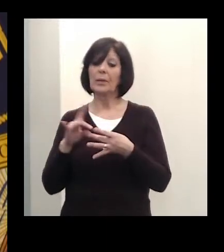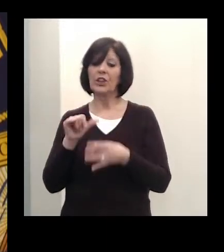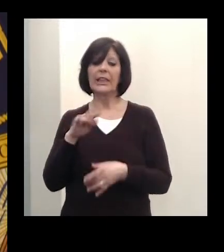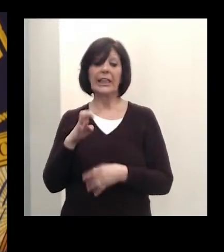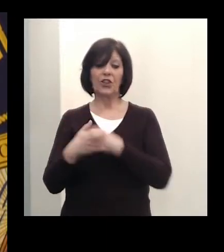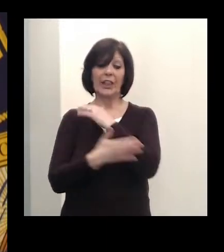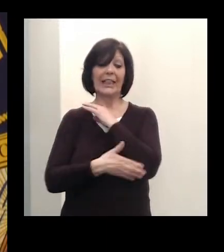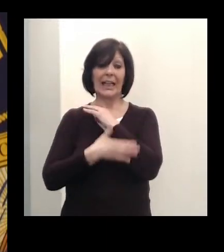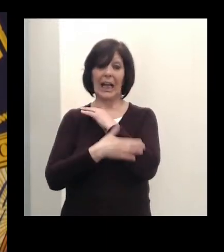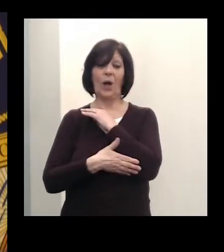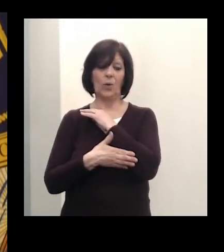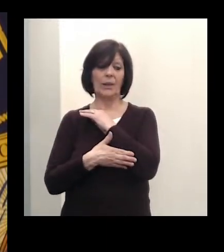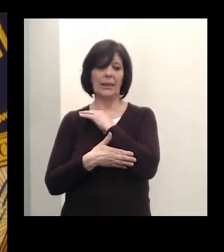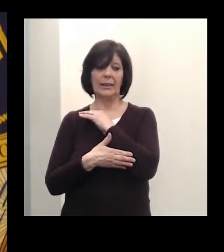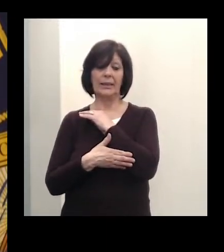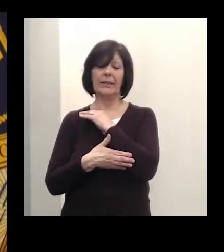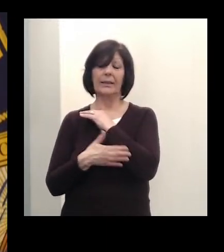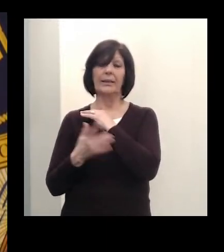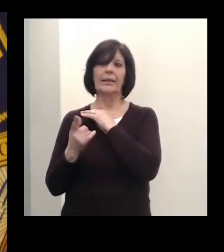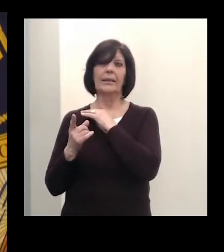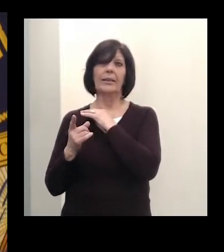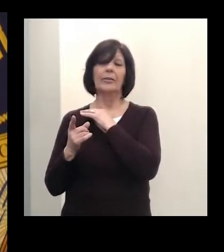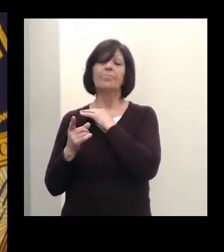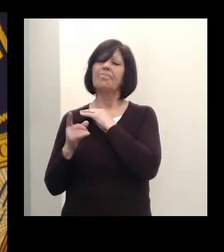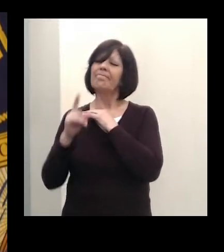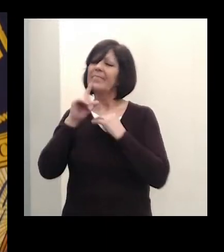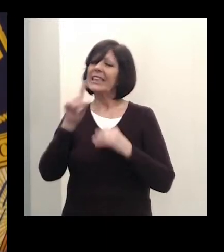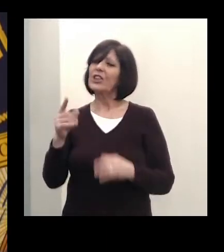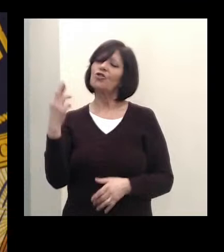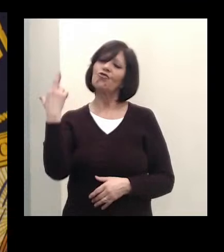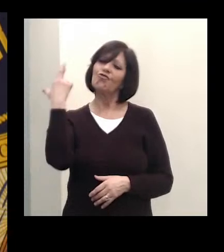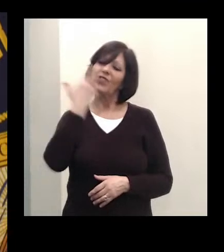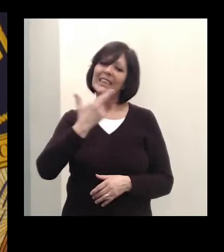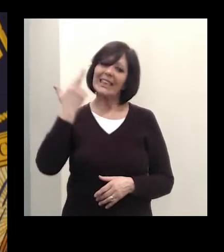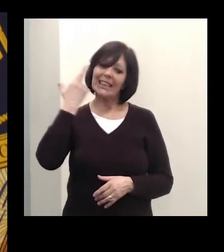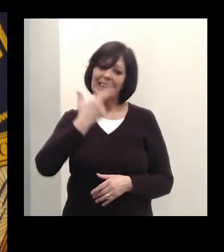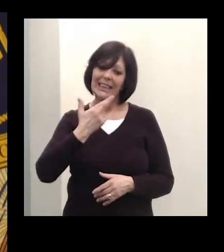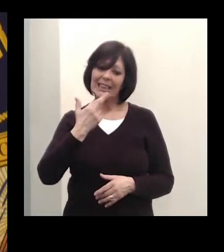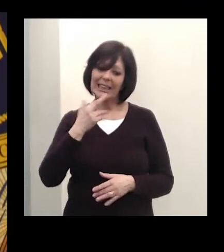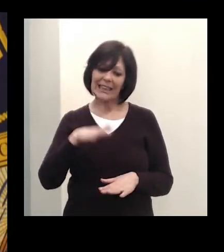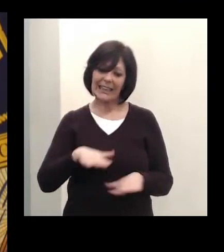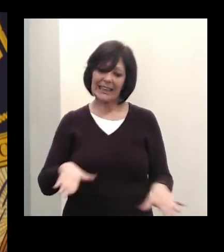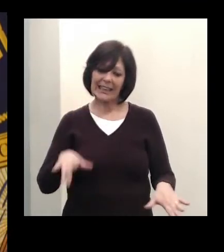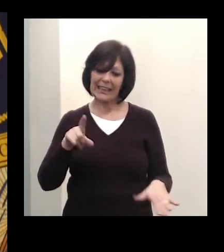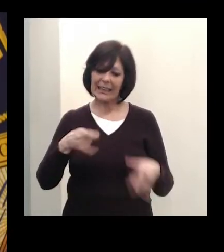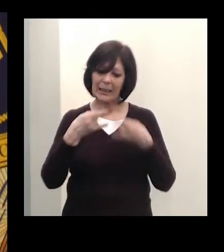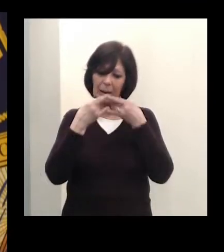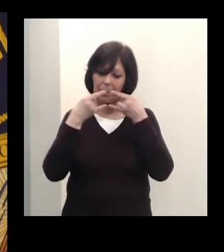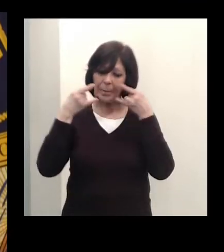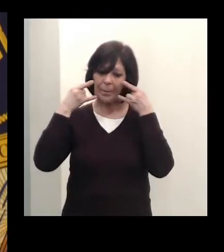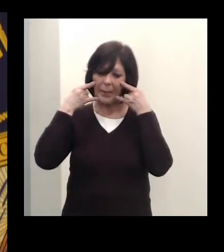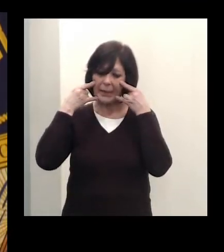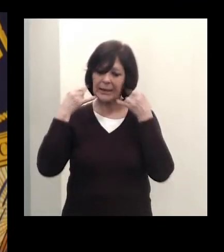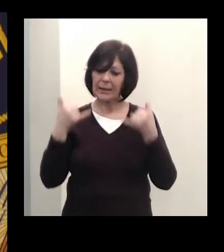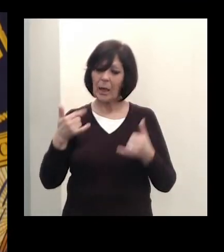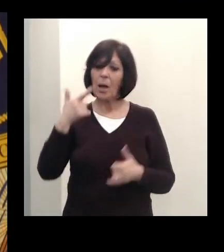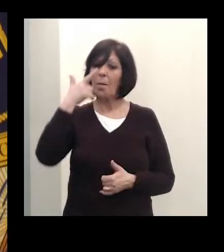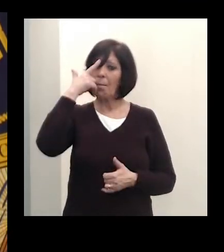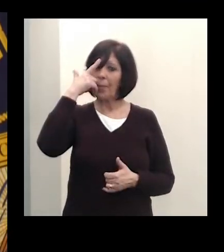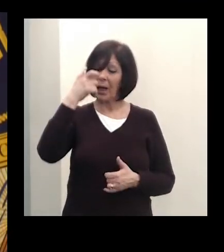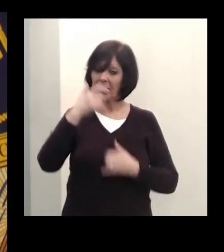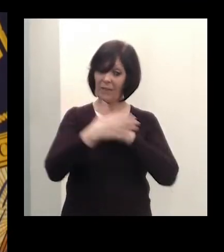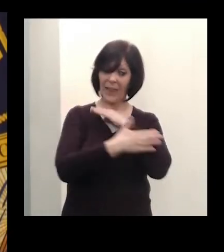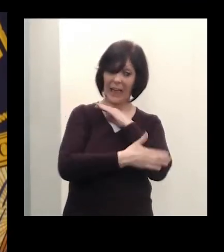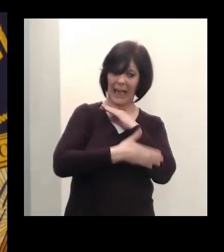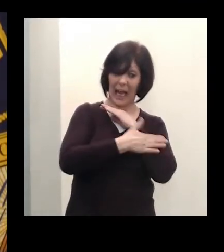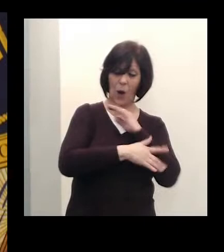where these schools are. Is the reason kids need to wear masks in schools right now because of the county order?